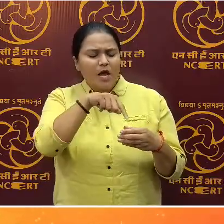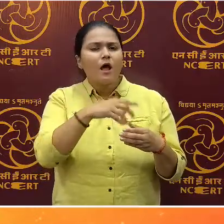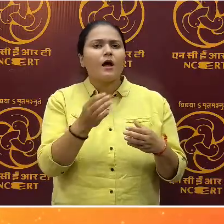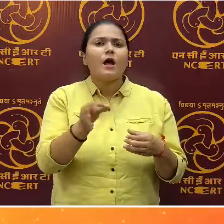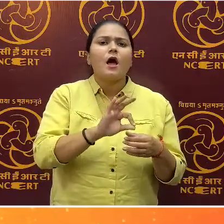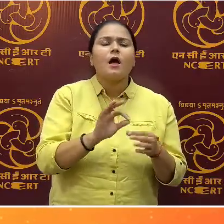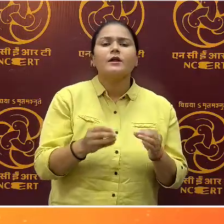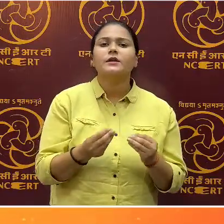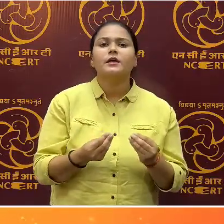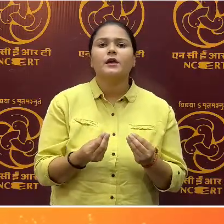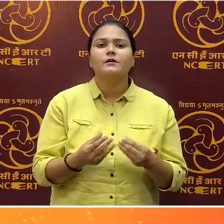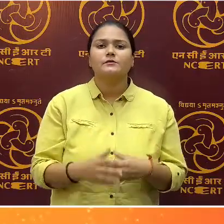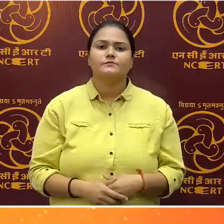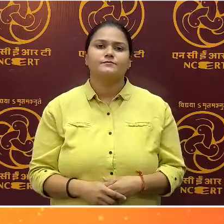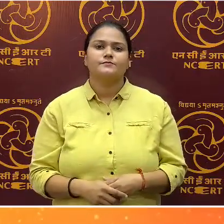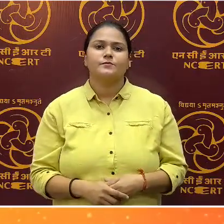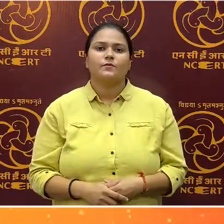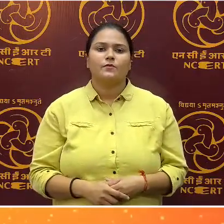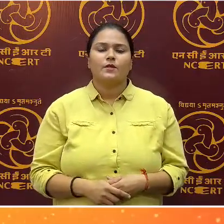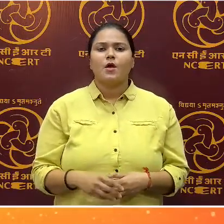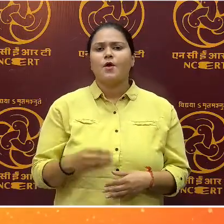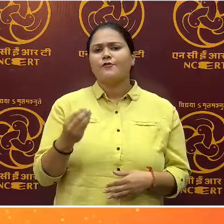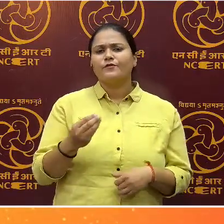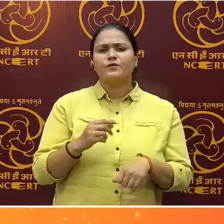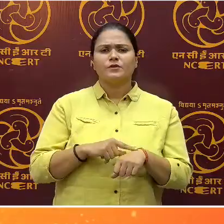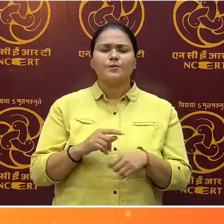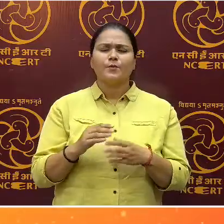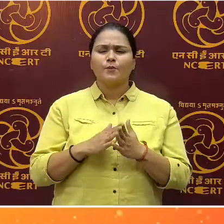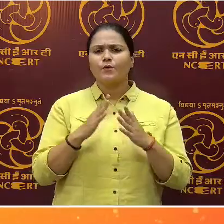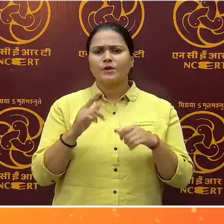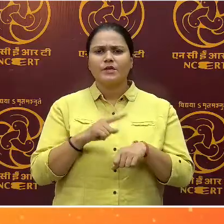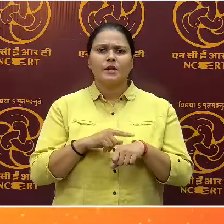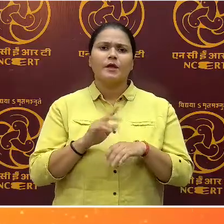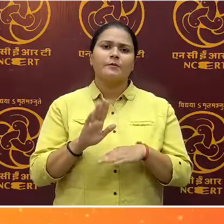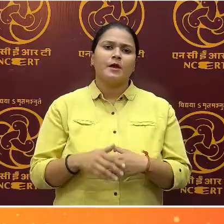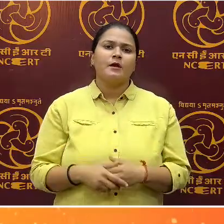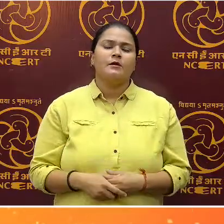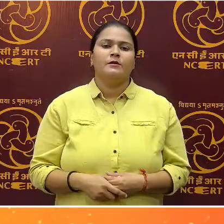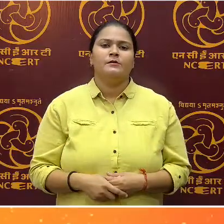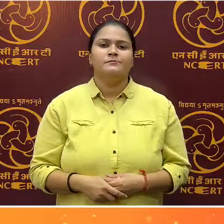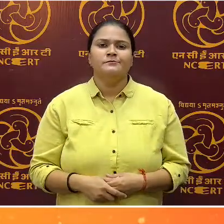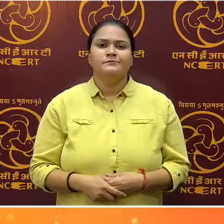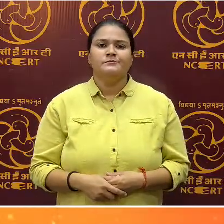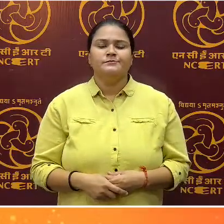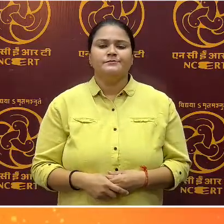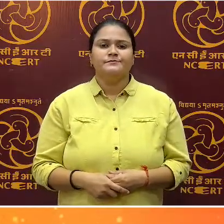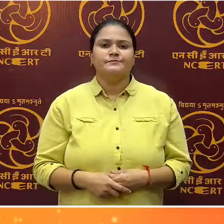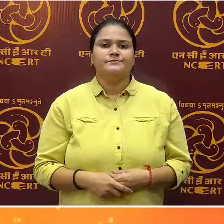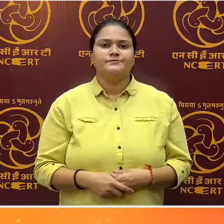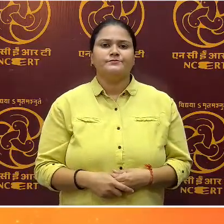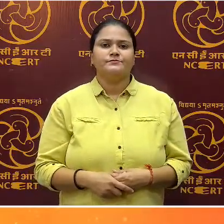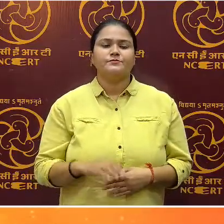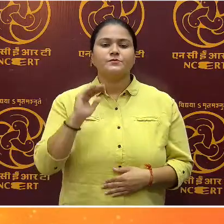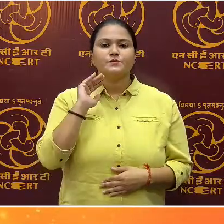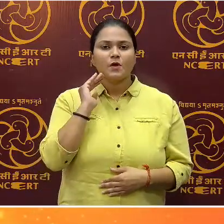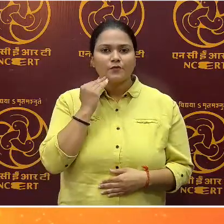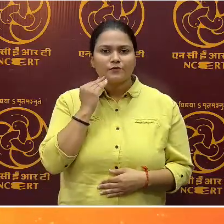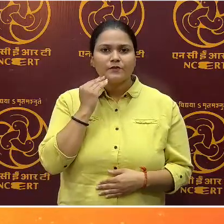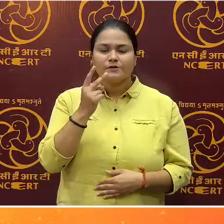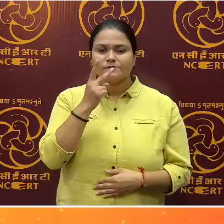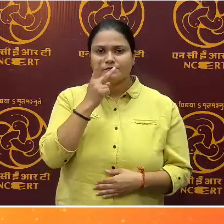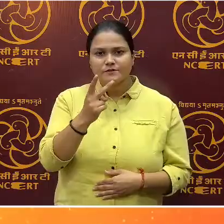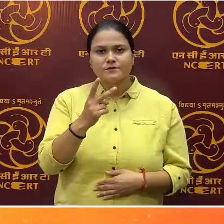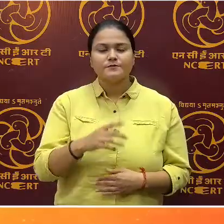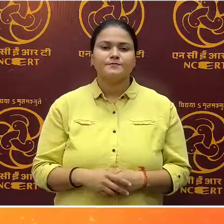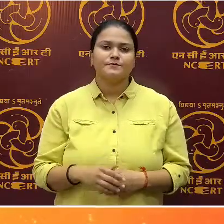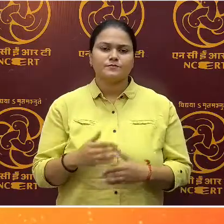takes time. Yes, sometime it takes time. Now that is the factors that depends over there. Okay. So when we'll see that